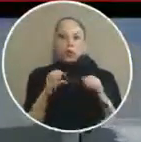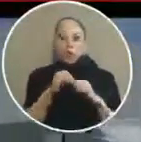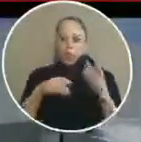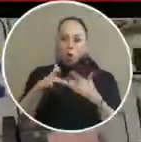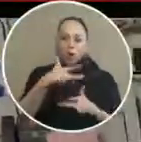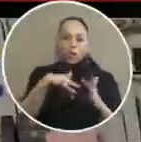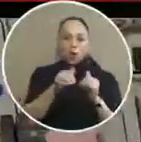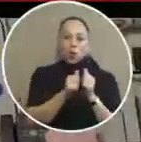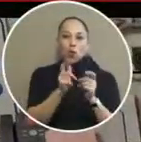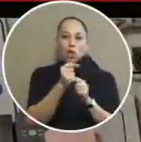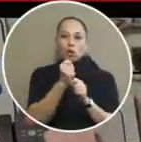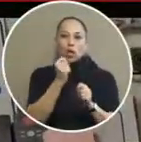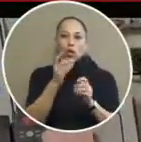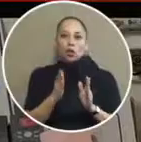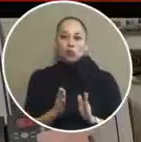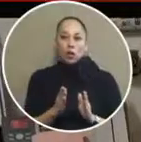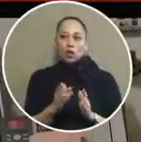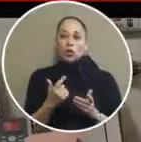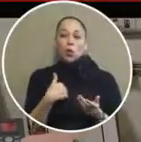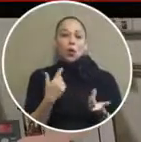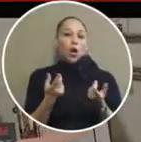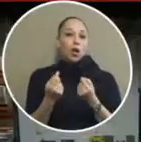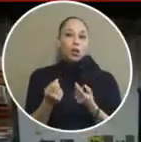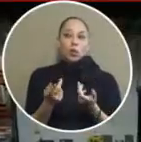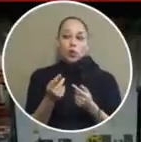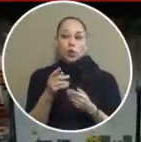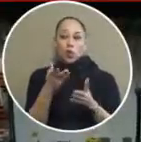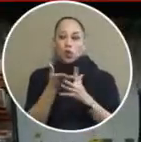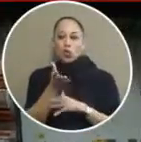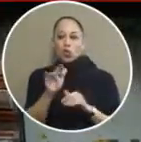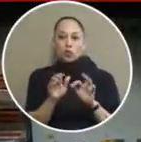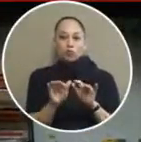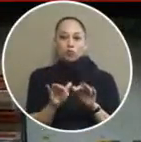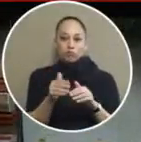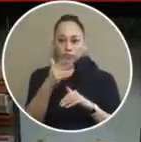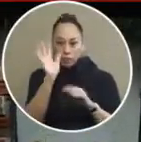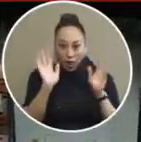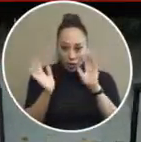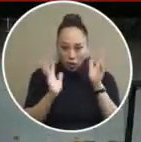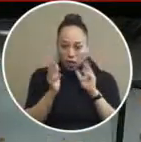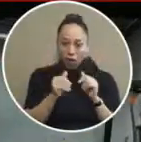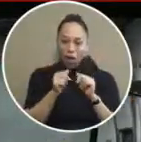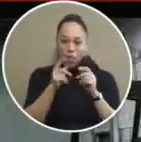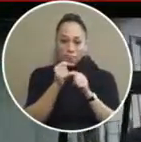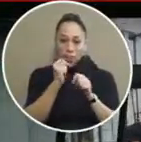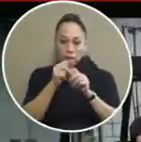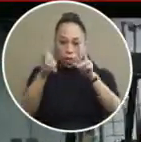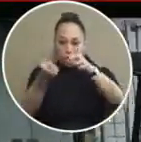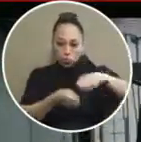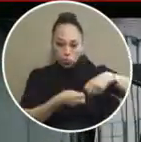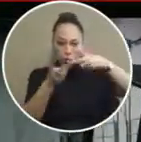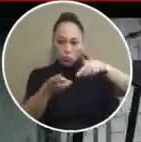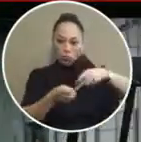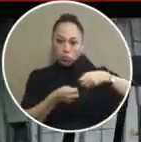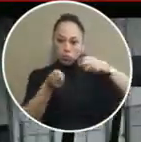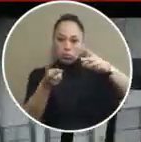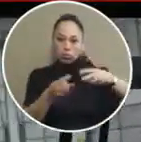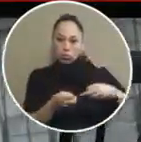interactions with the truckers. It's all done virtually. They back up their trucks, they get loaded, and they go